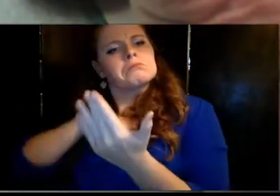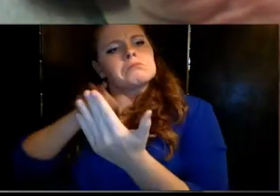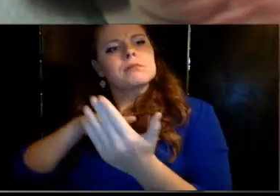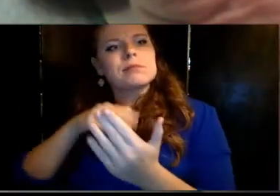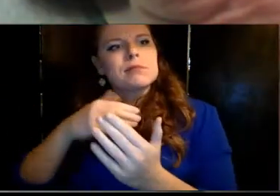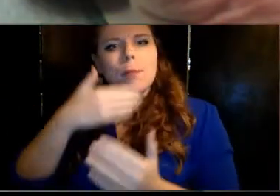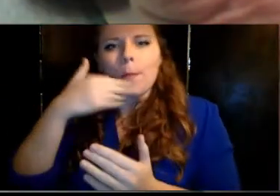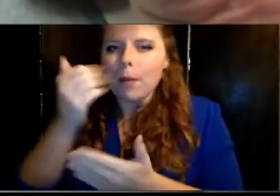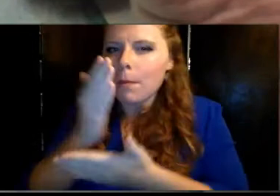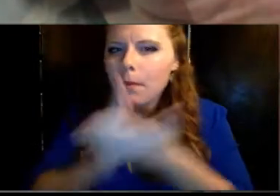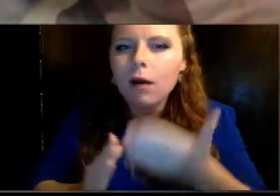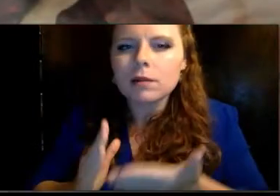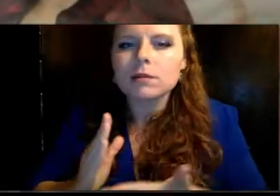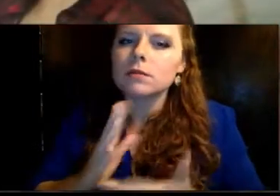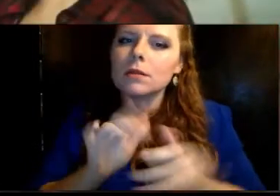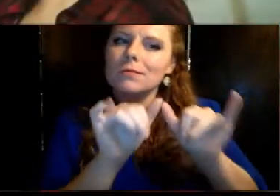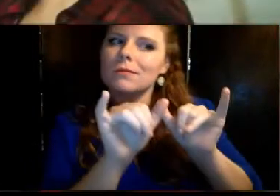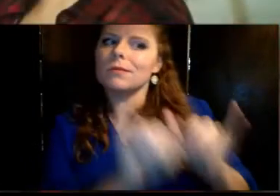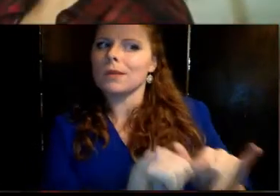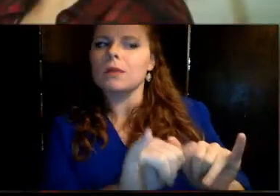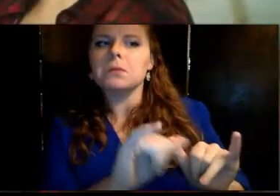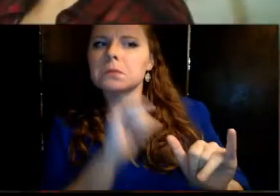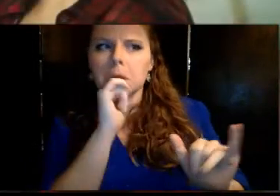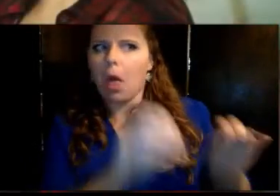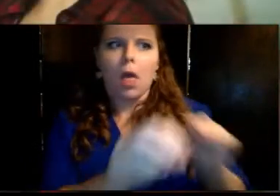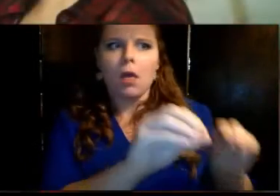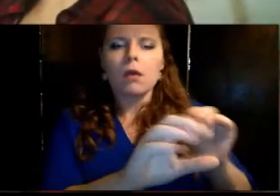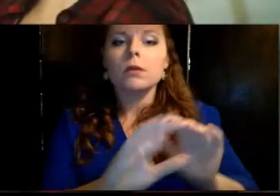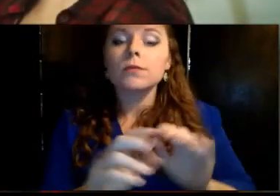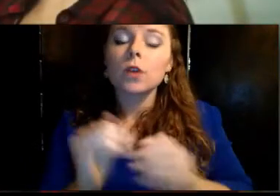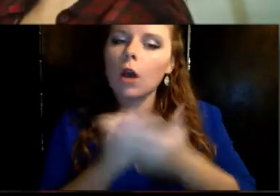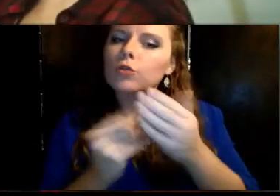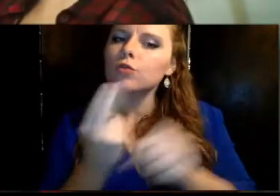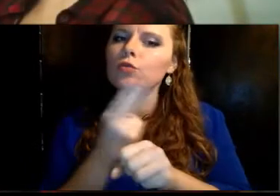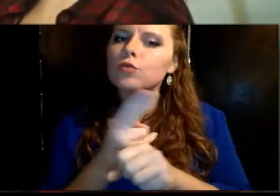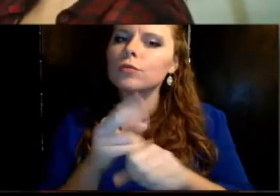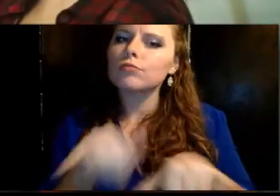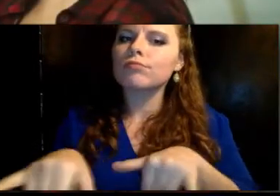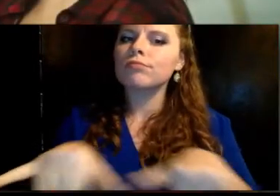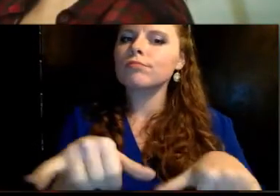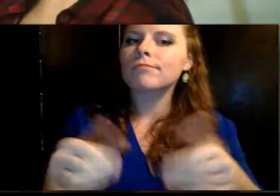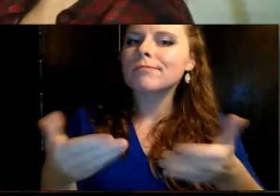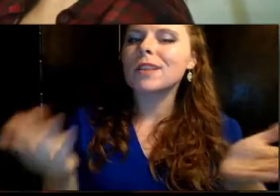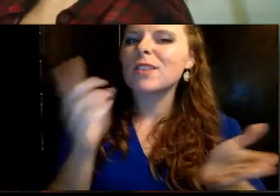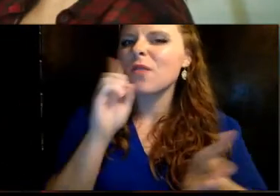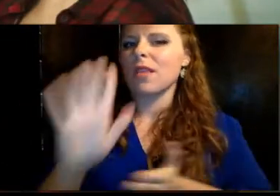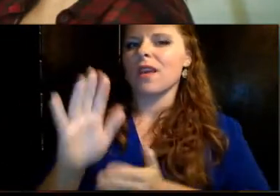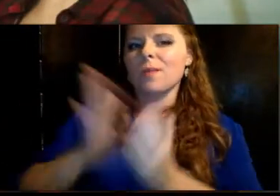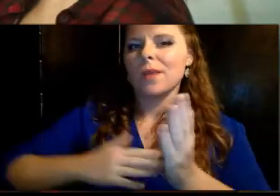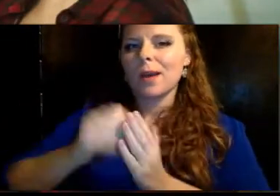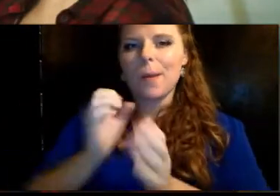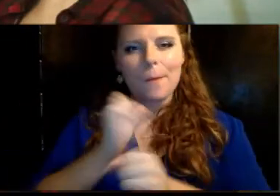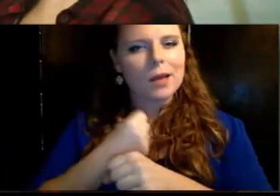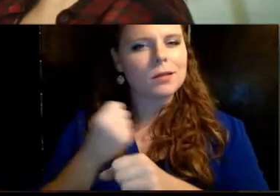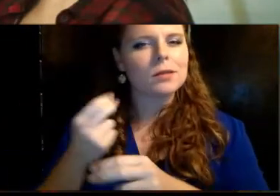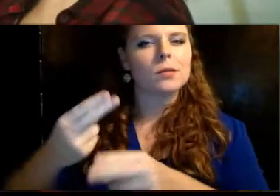big advantages is that they stay still. When an artist uses these common objects as the subject of their work, they are making